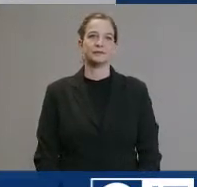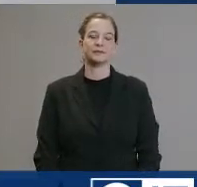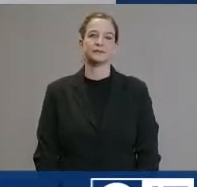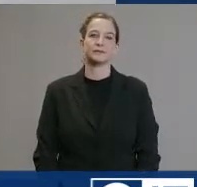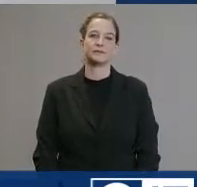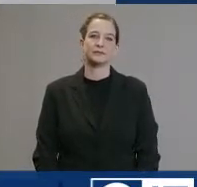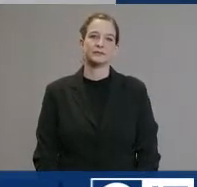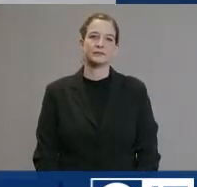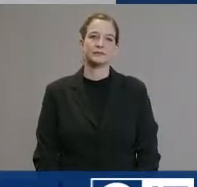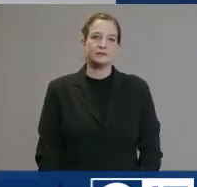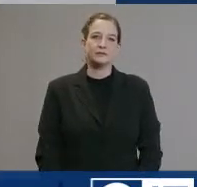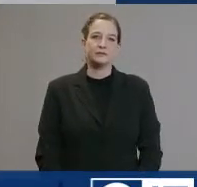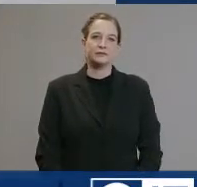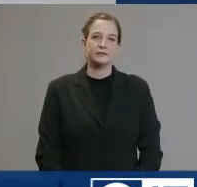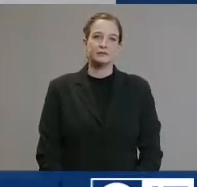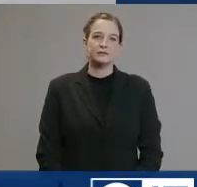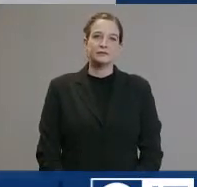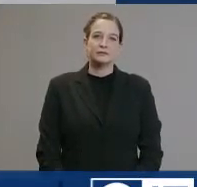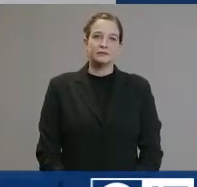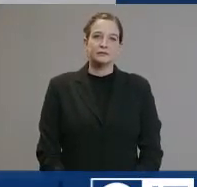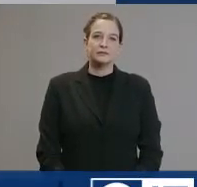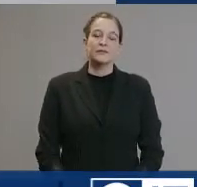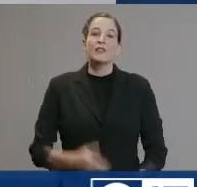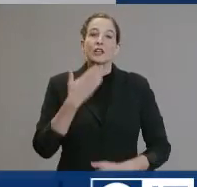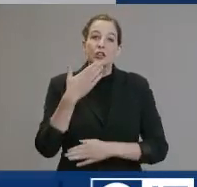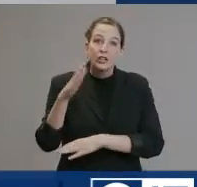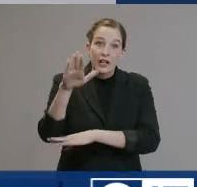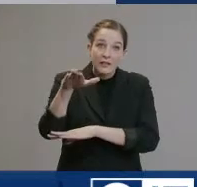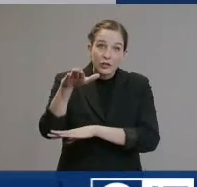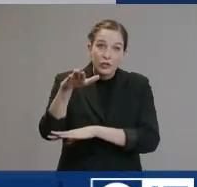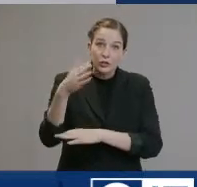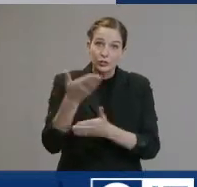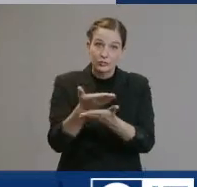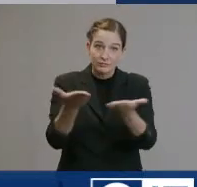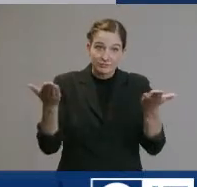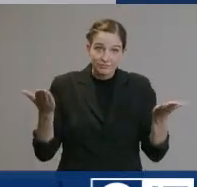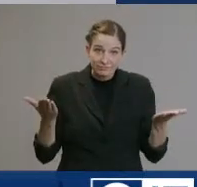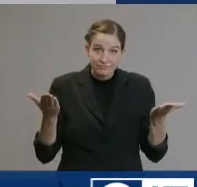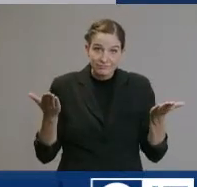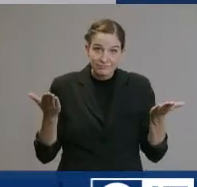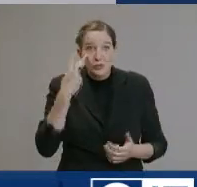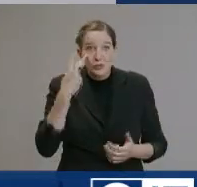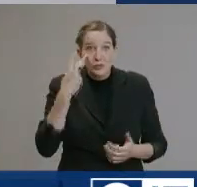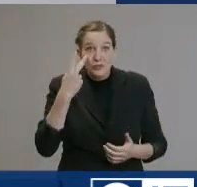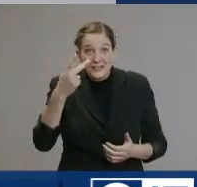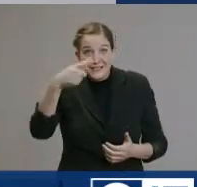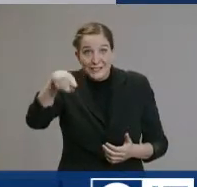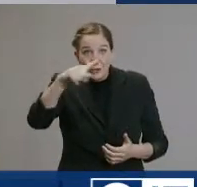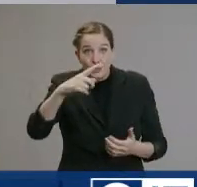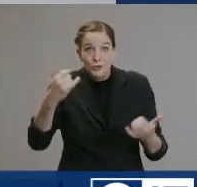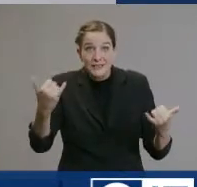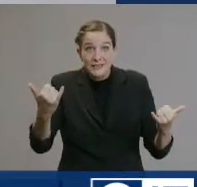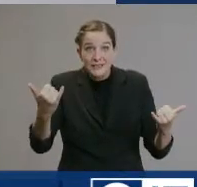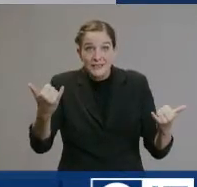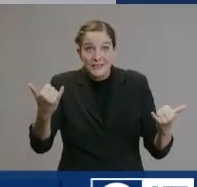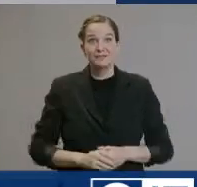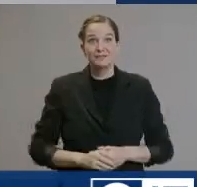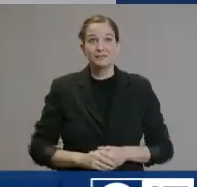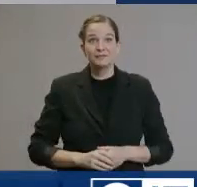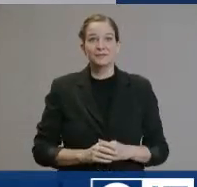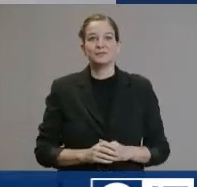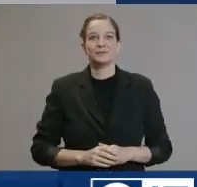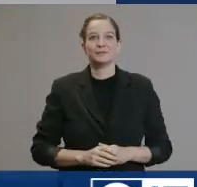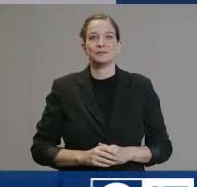Good afternoon, everyone. Good to see everyone today. I want to begin by